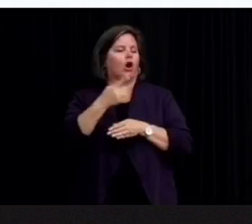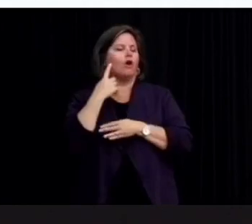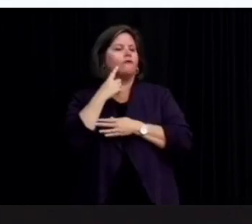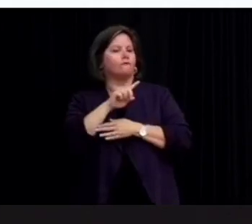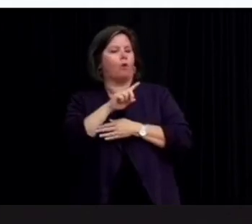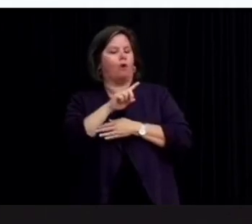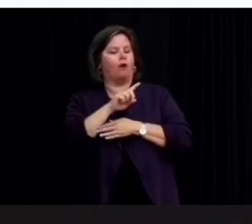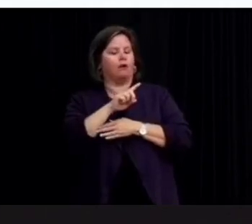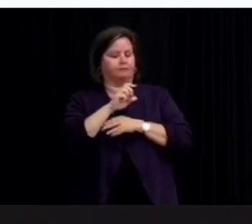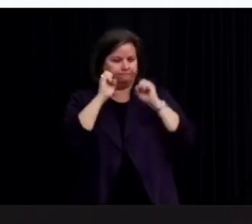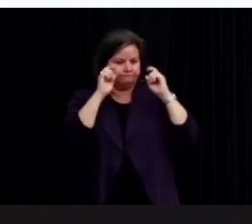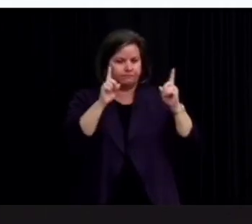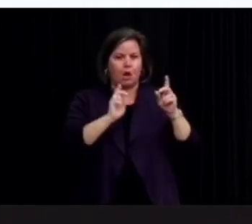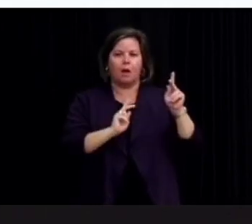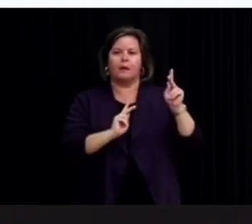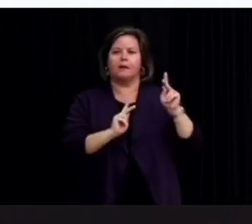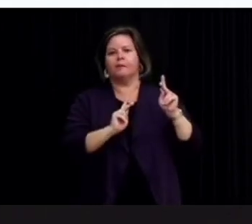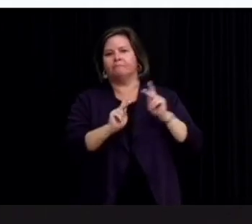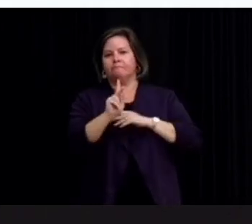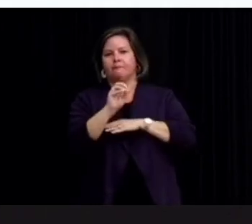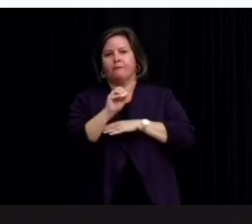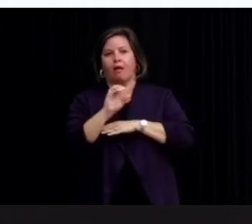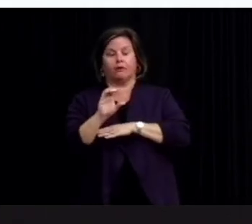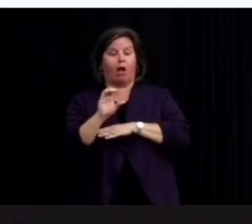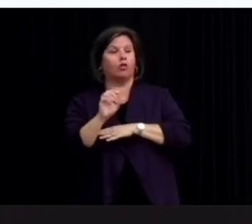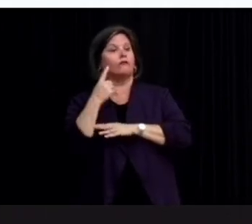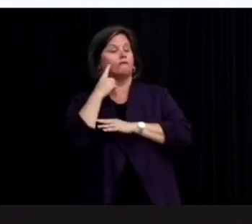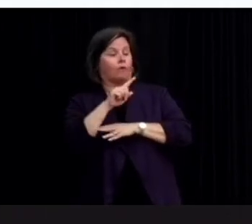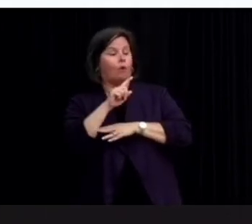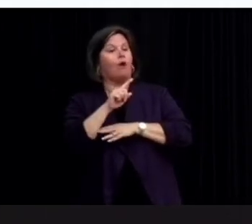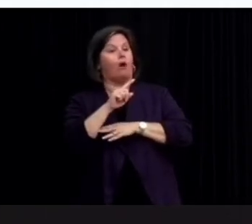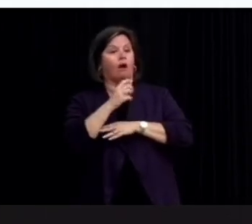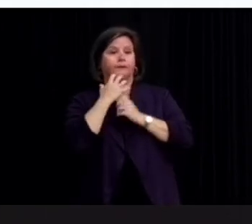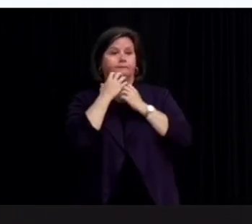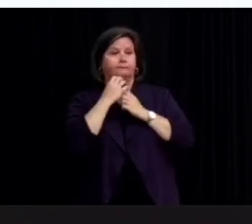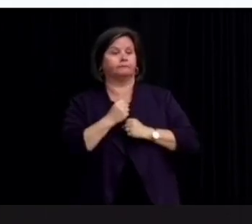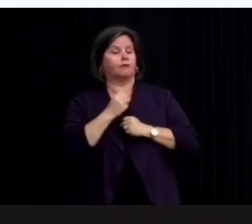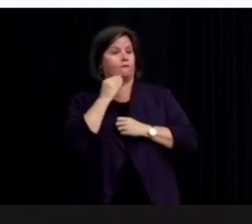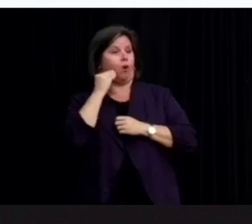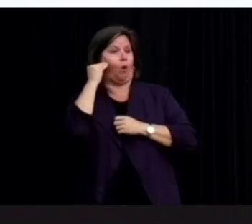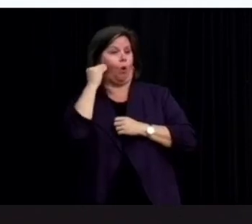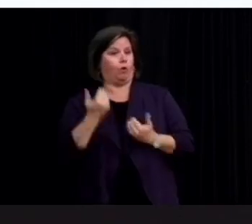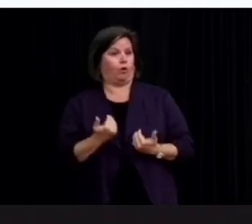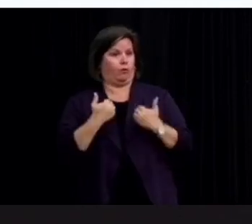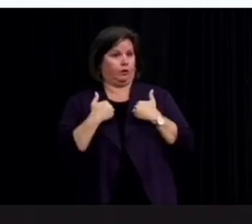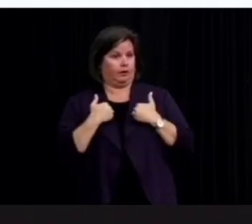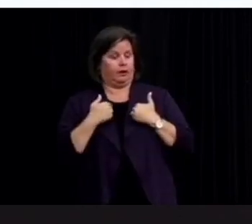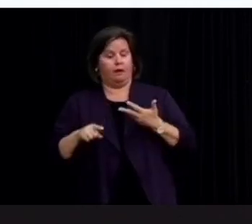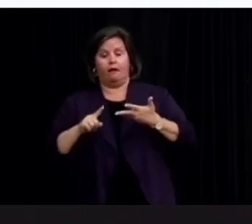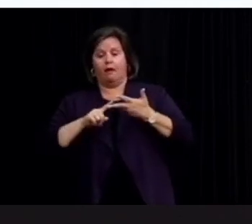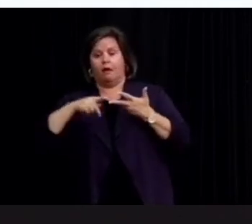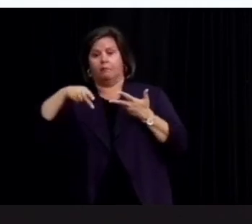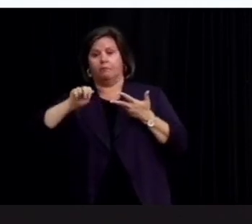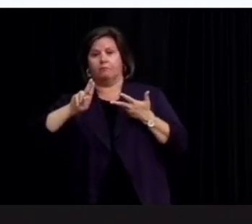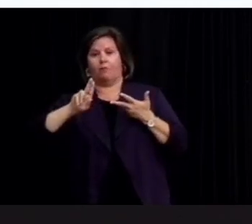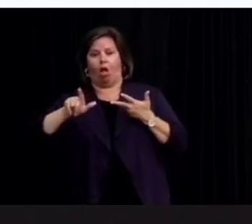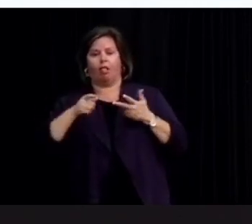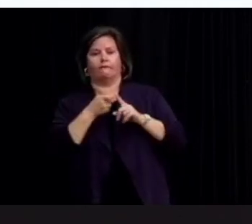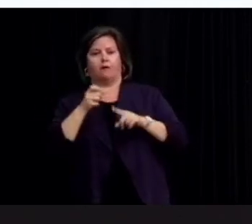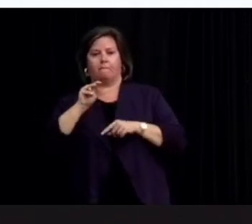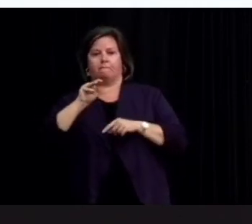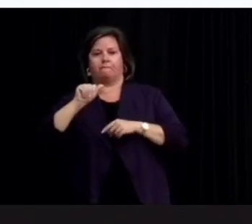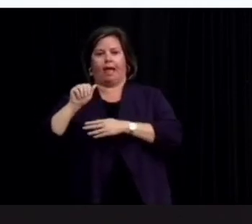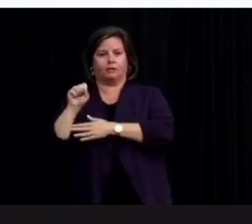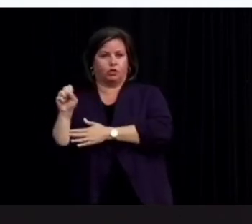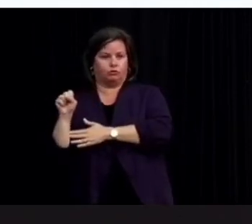of color about the importance of homeownership and the value of homeownership. And Paul Yorkis was instrumental in Massachusetts in getting